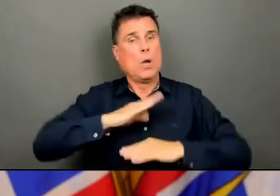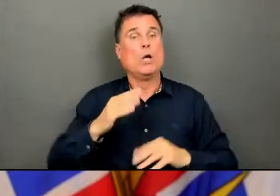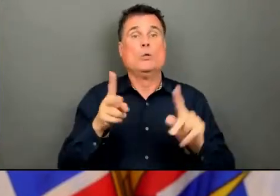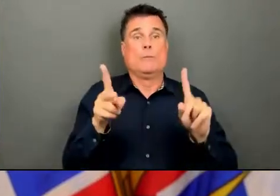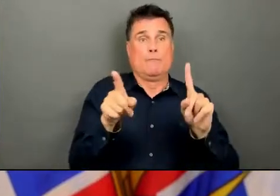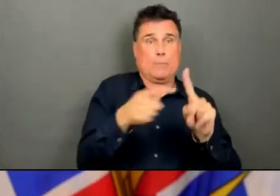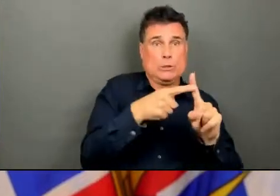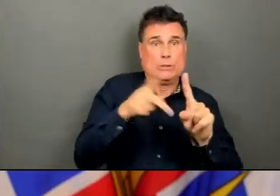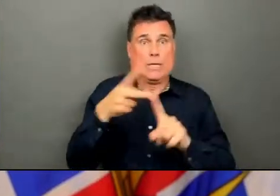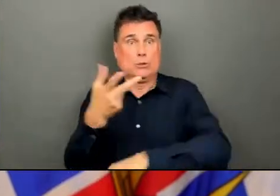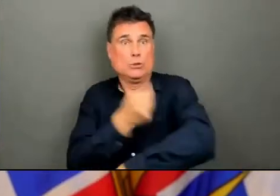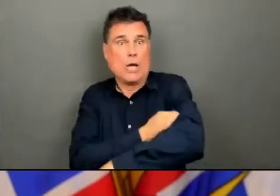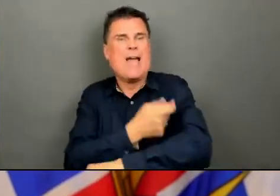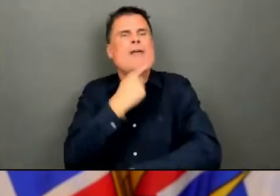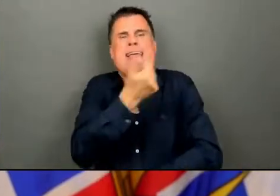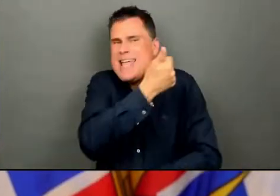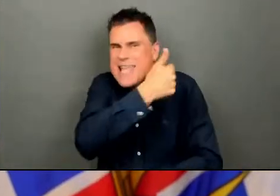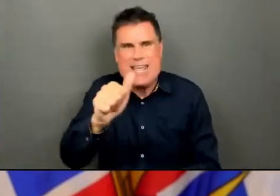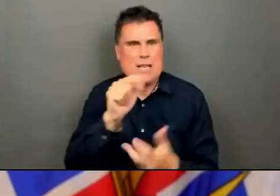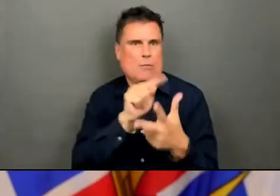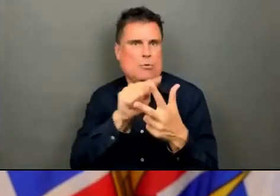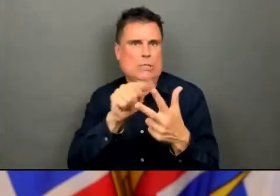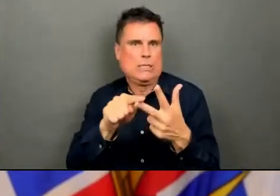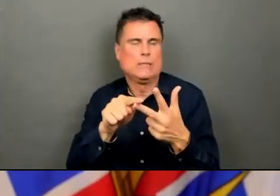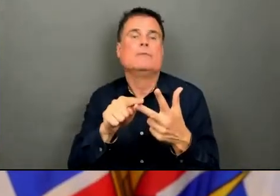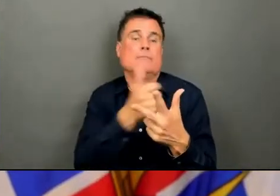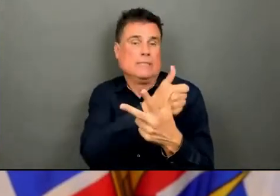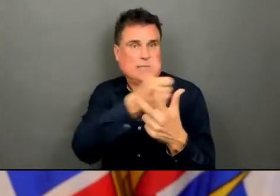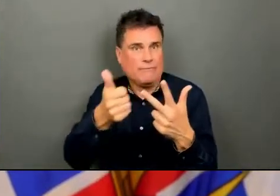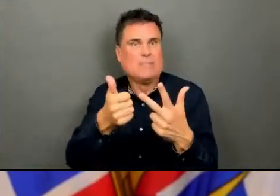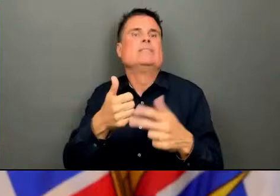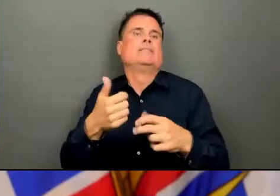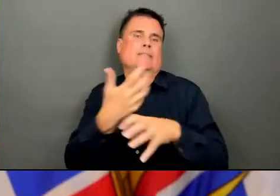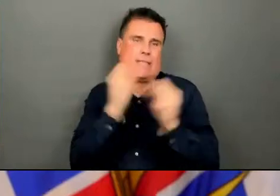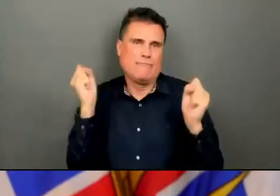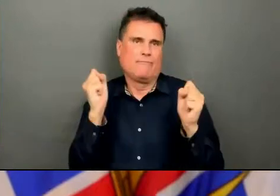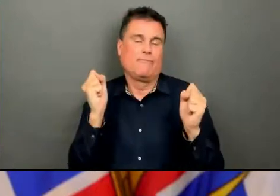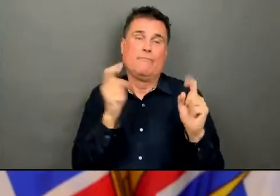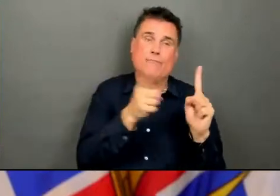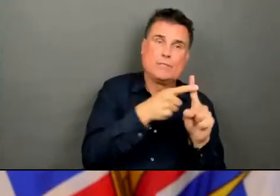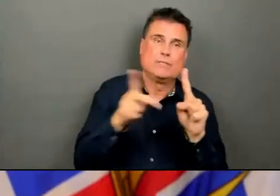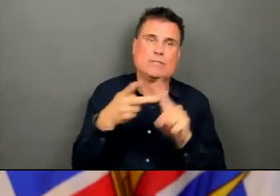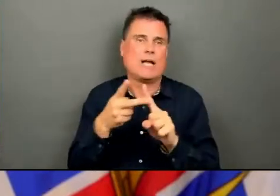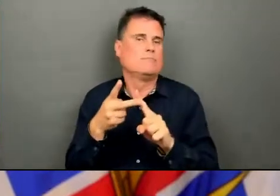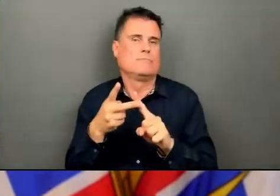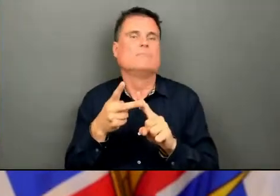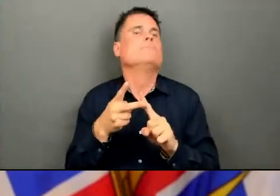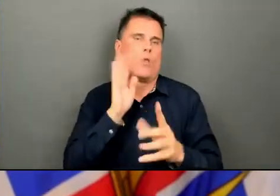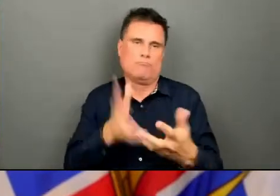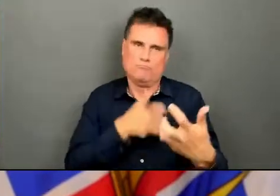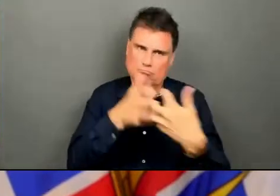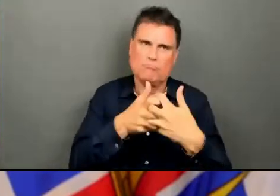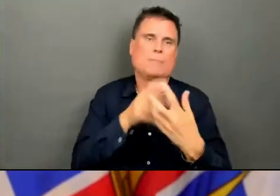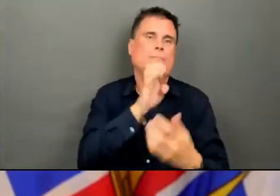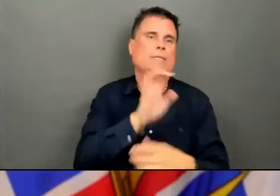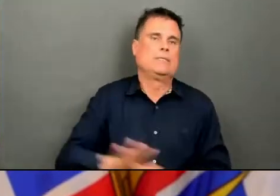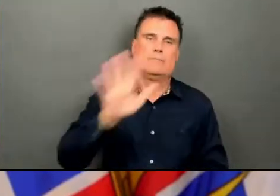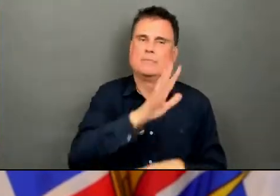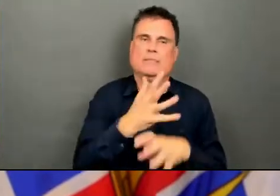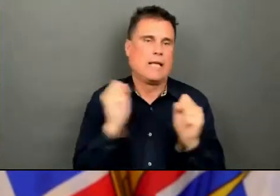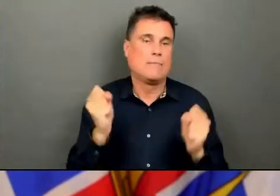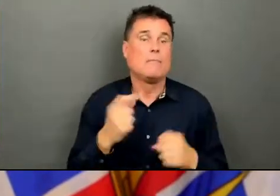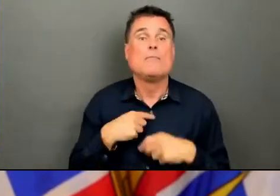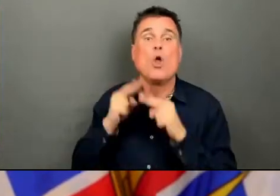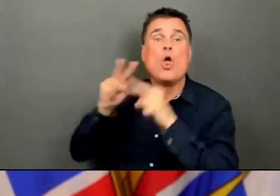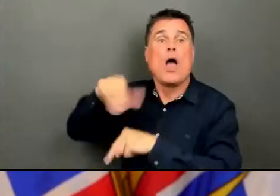whatever vaccine you receive are safe and effective and work here in BC. and we will continue to watch the ongoing studies